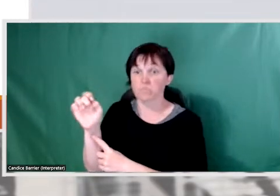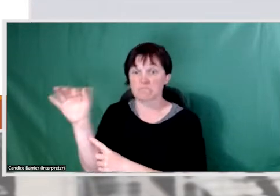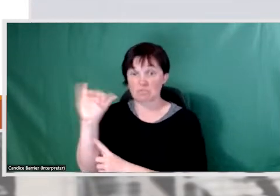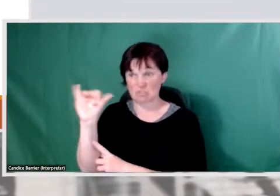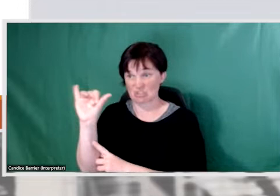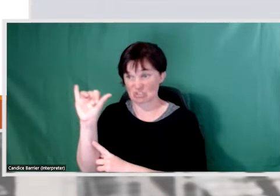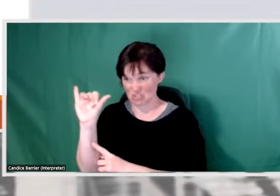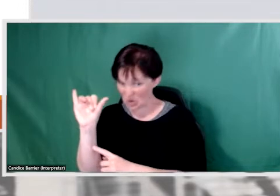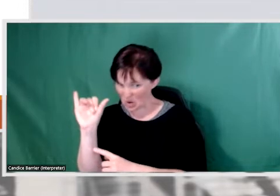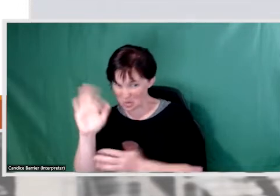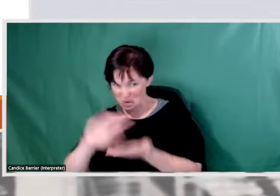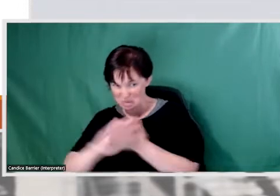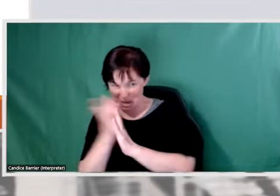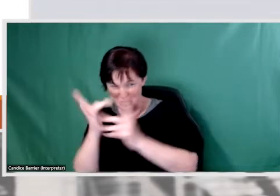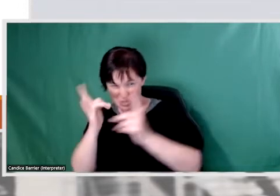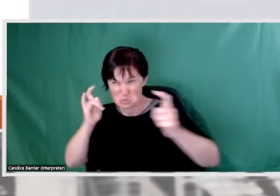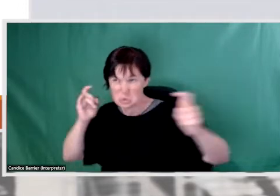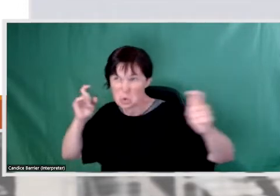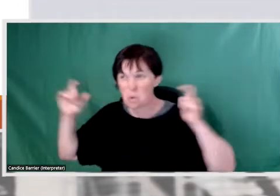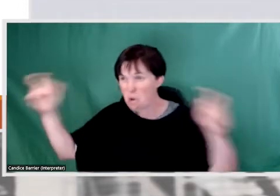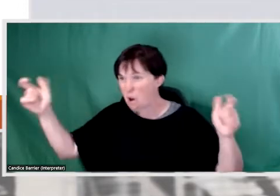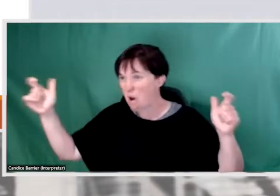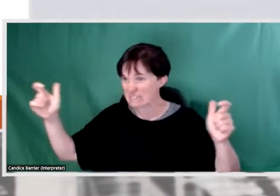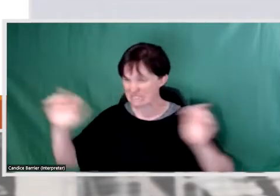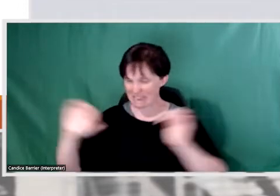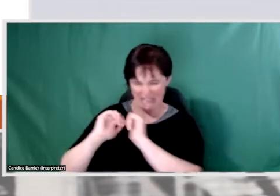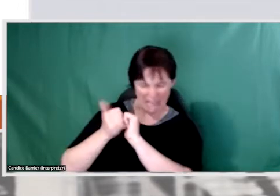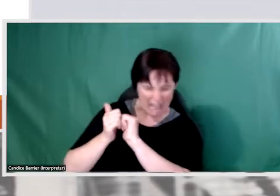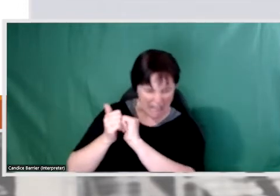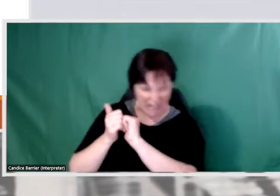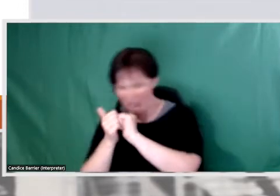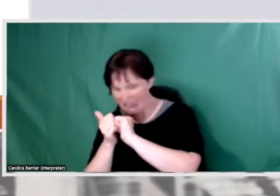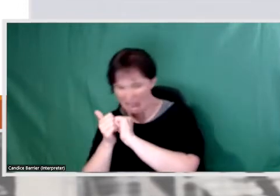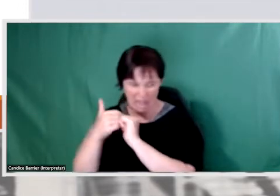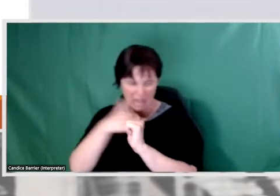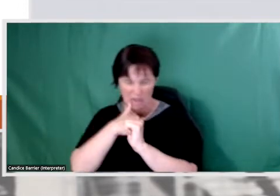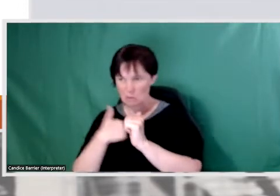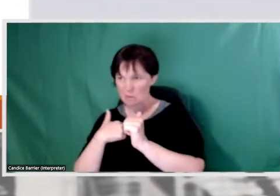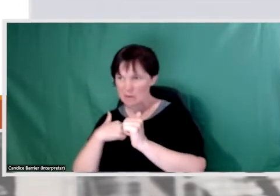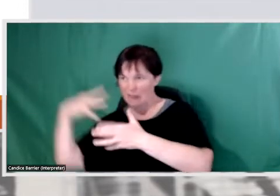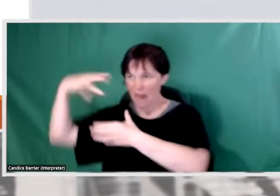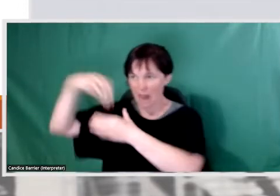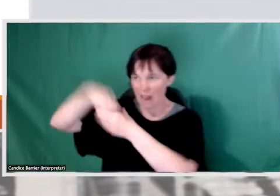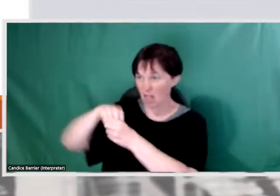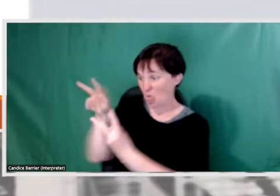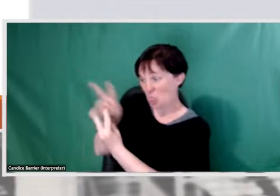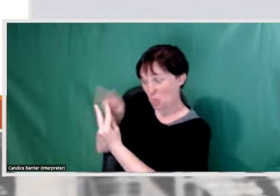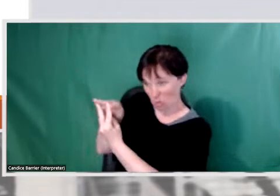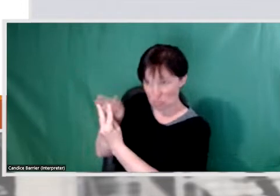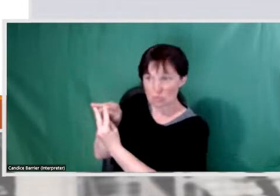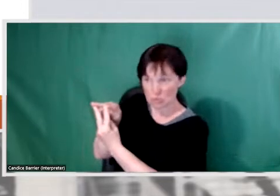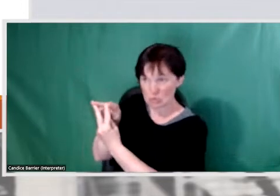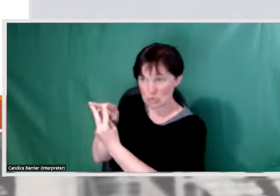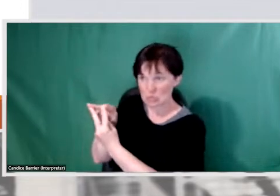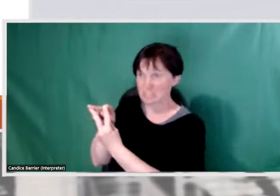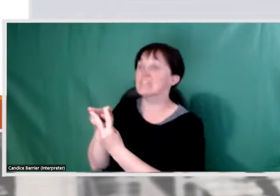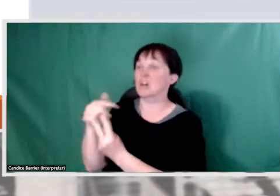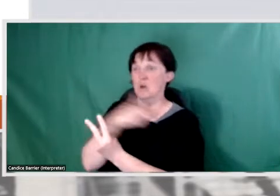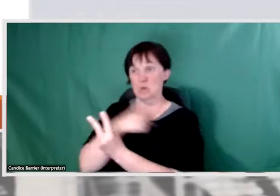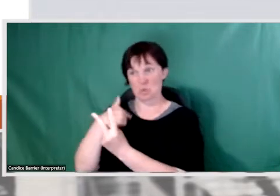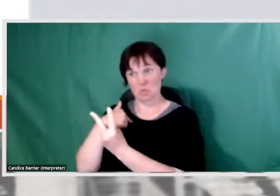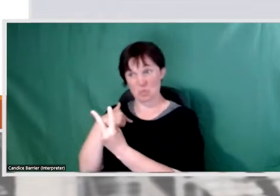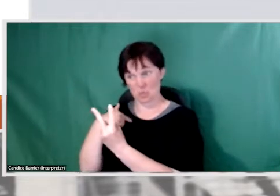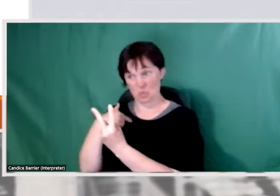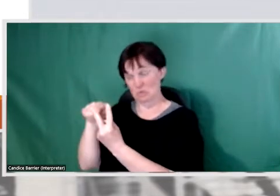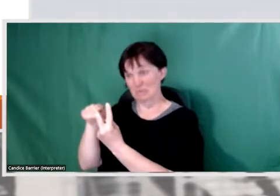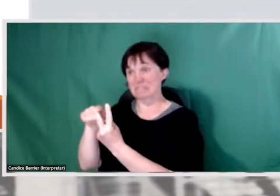need to start looking at how we factor those things in. We are big proponents of them. Those